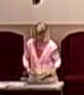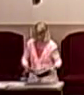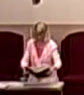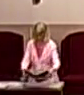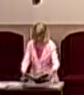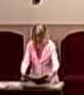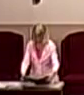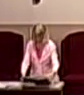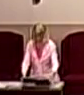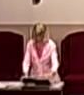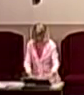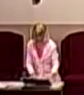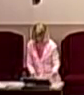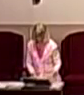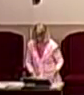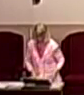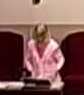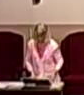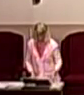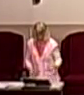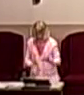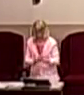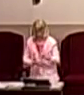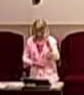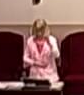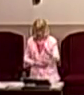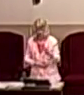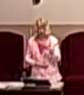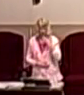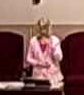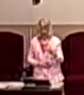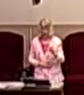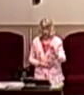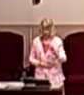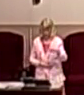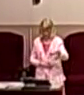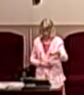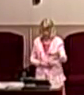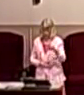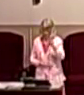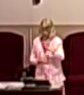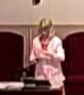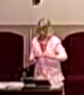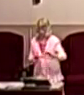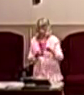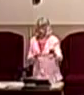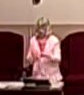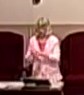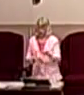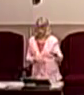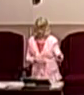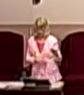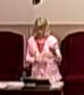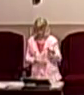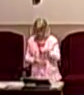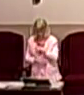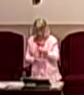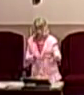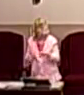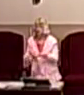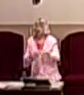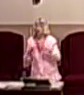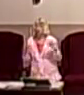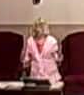Thank you, Cheryl Plunkett. To God be the glory for the things He hath done. And He's done a